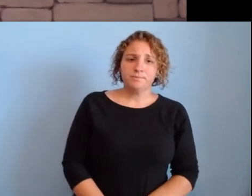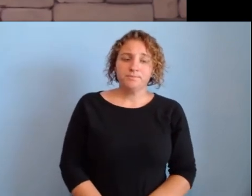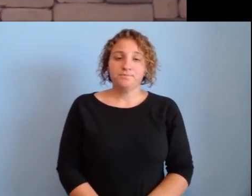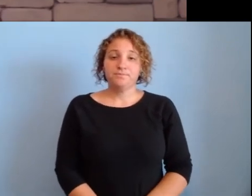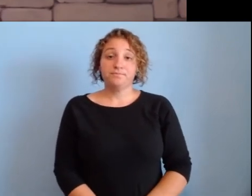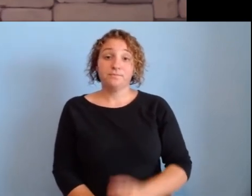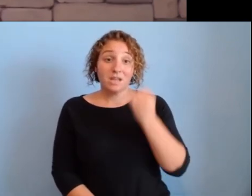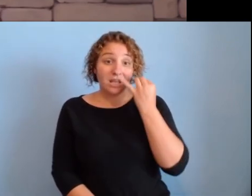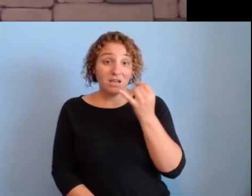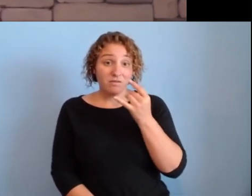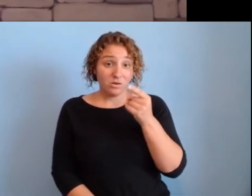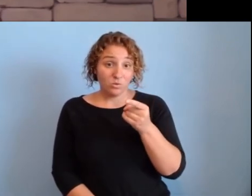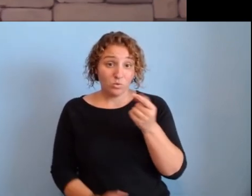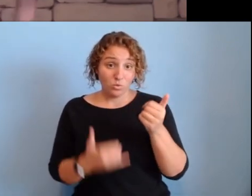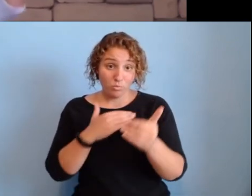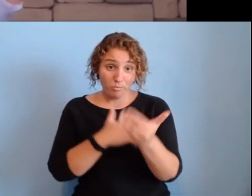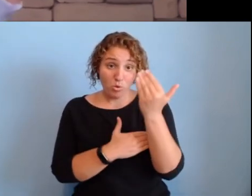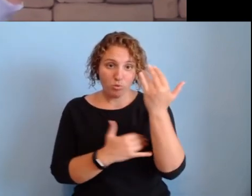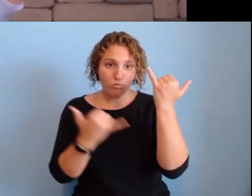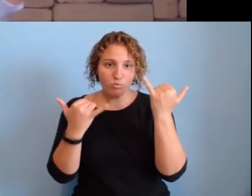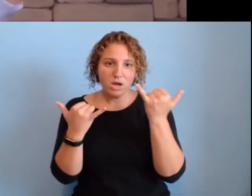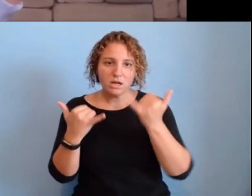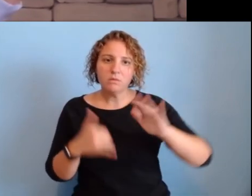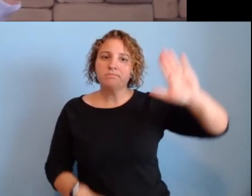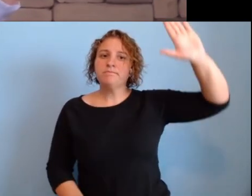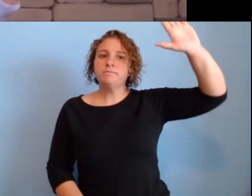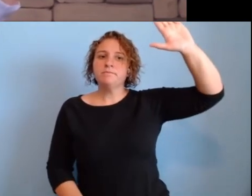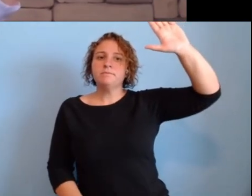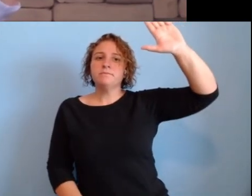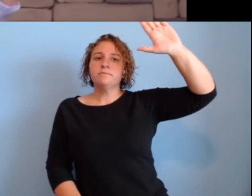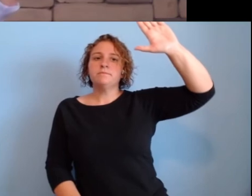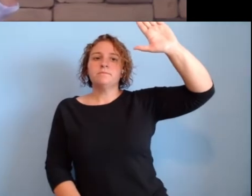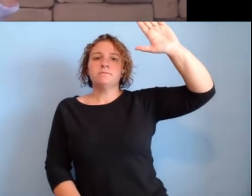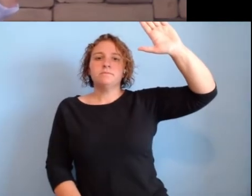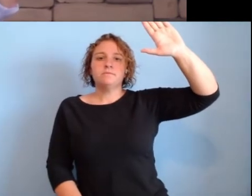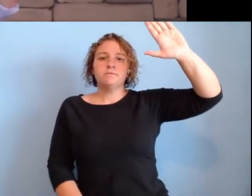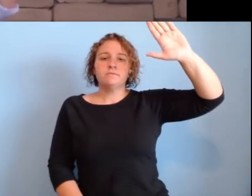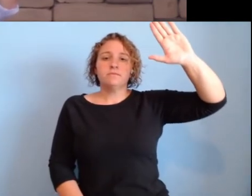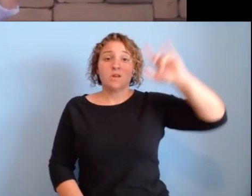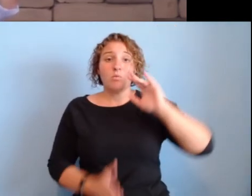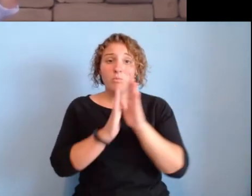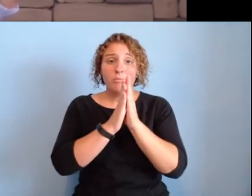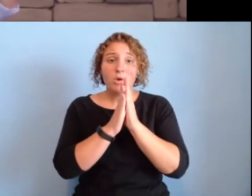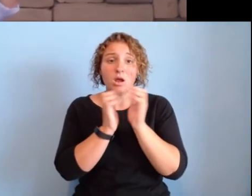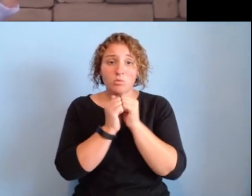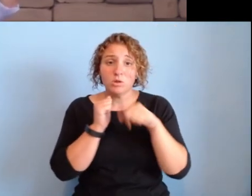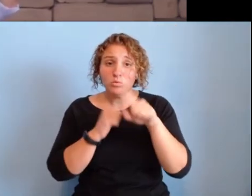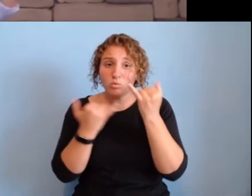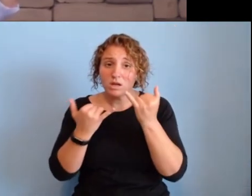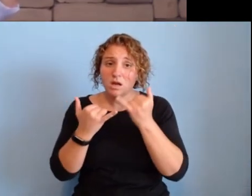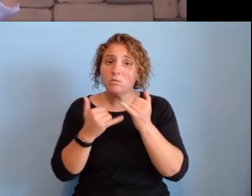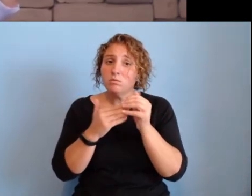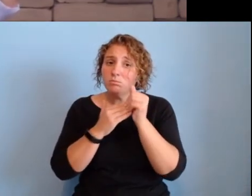If that's you this morning, right now, put your hand up and we'll pray with you right now. We'll lead you in a very simple prayer.